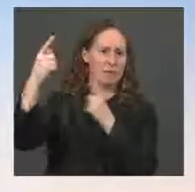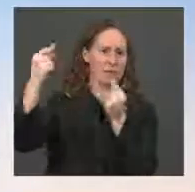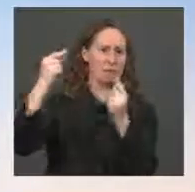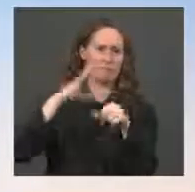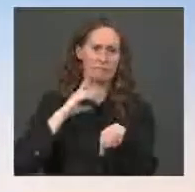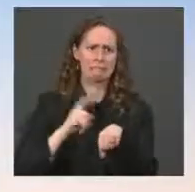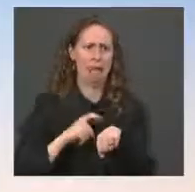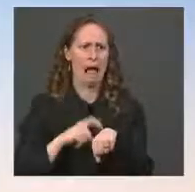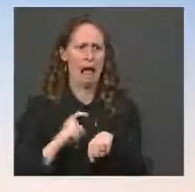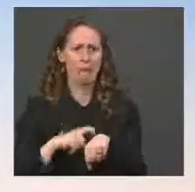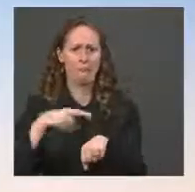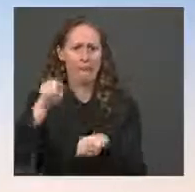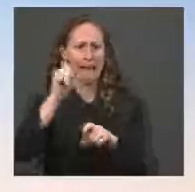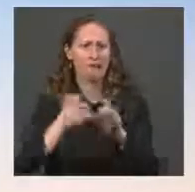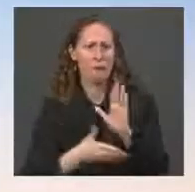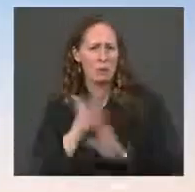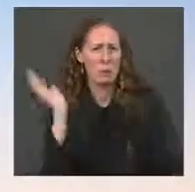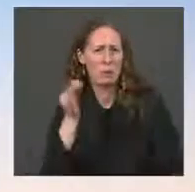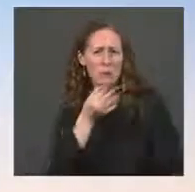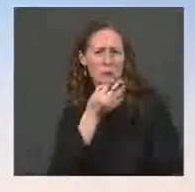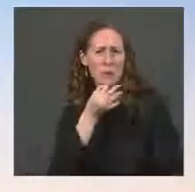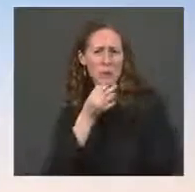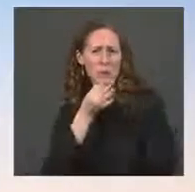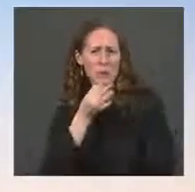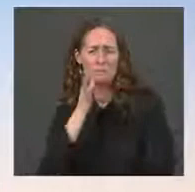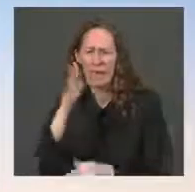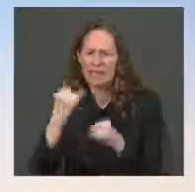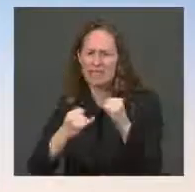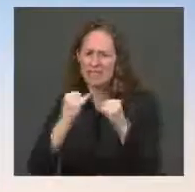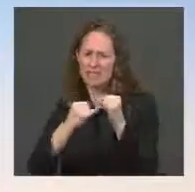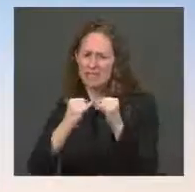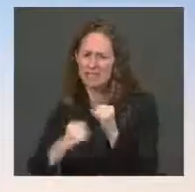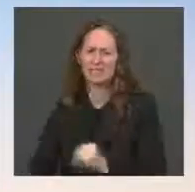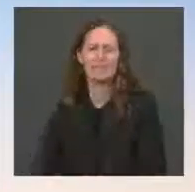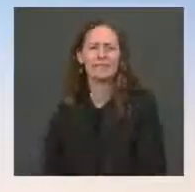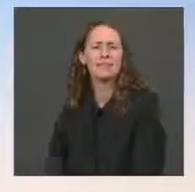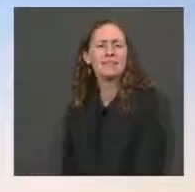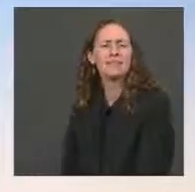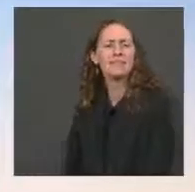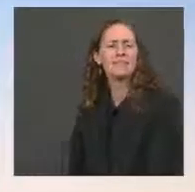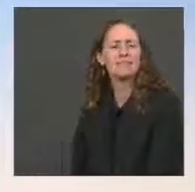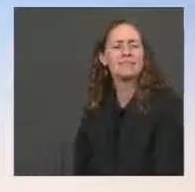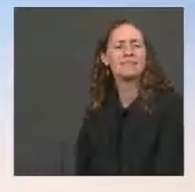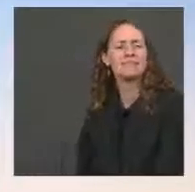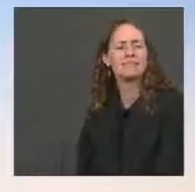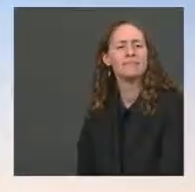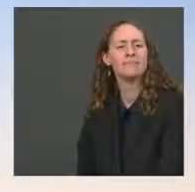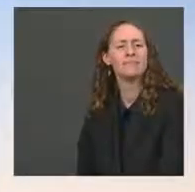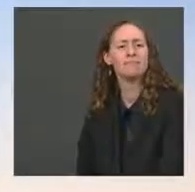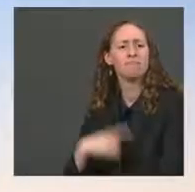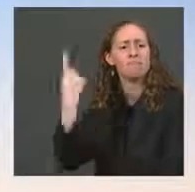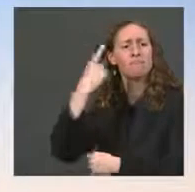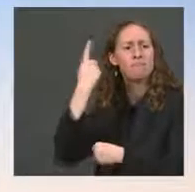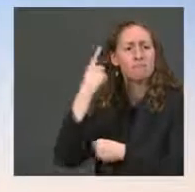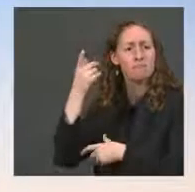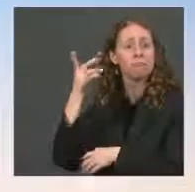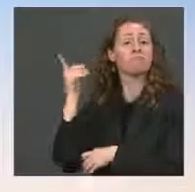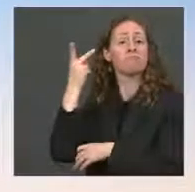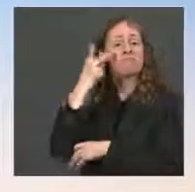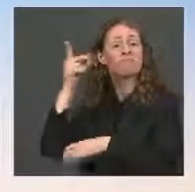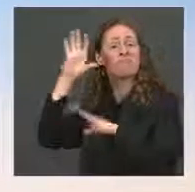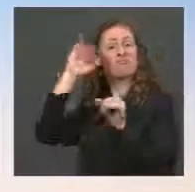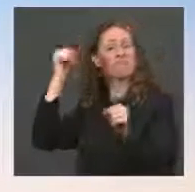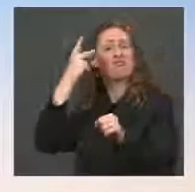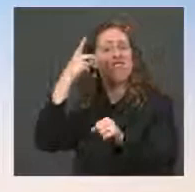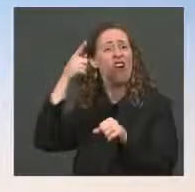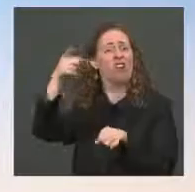have to go gather, but why don't we do one last one? Jen, did the president watch any of the emotional testimony from the U.S. gymnast earlier today? I know you